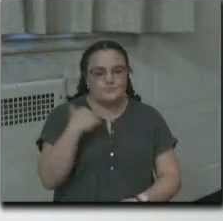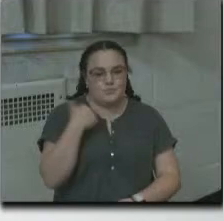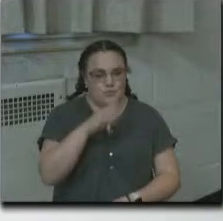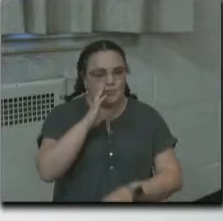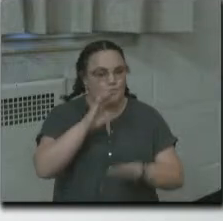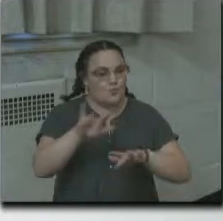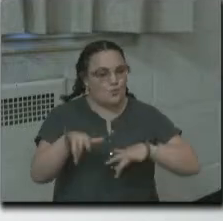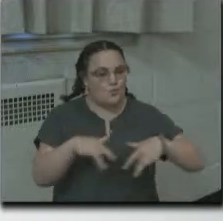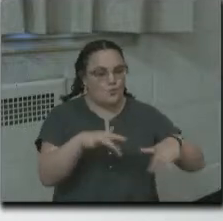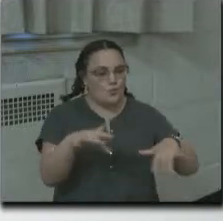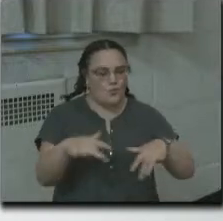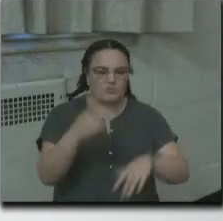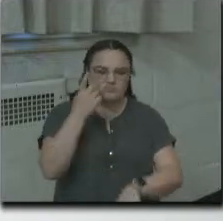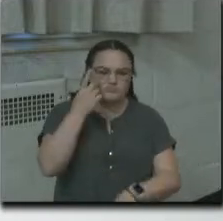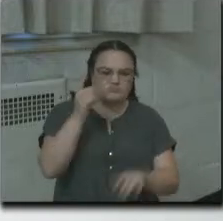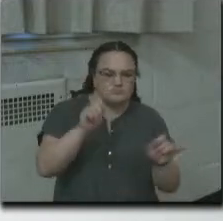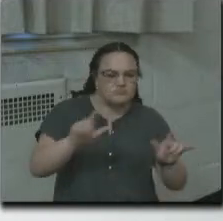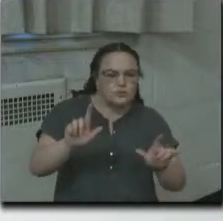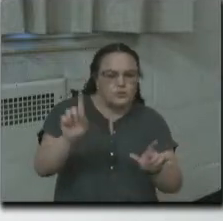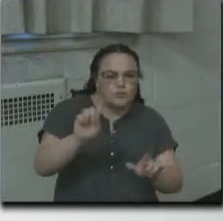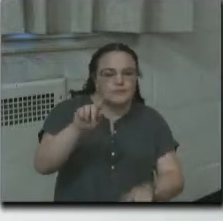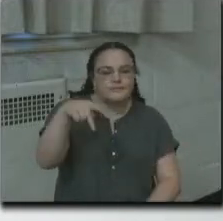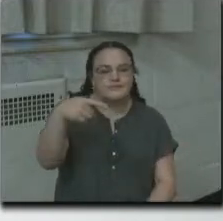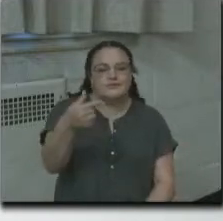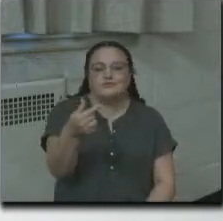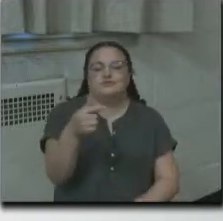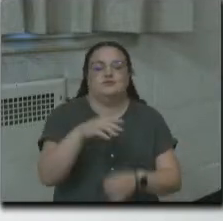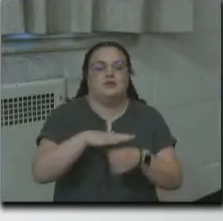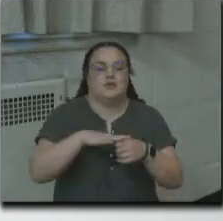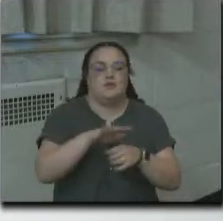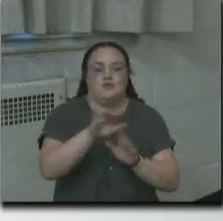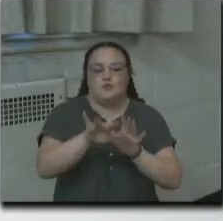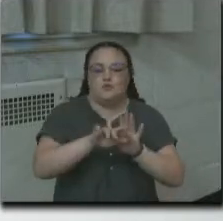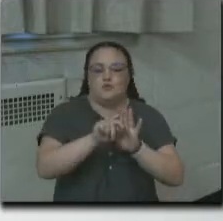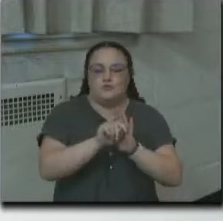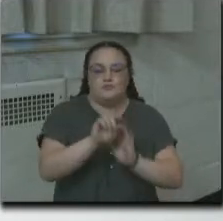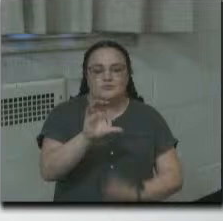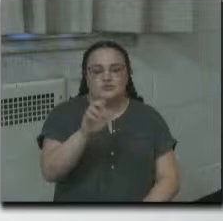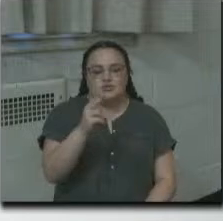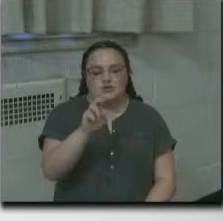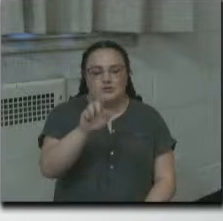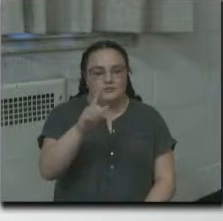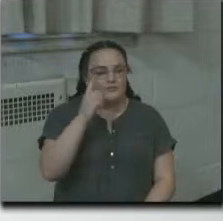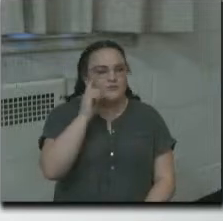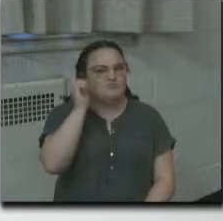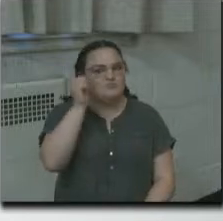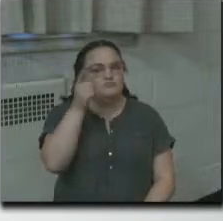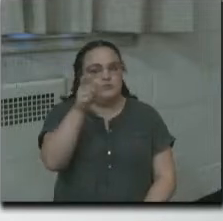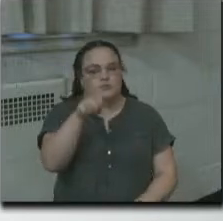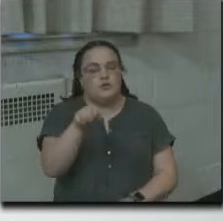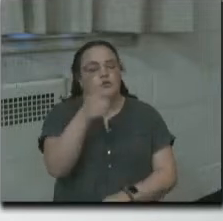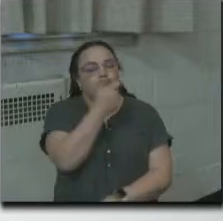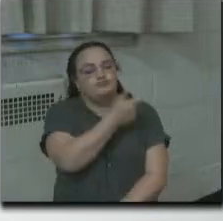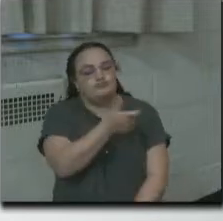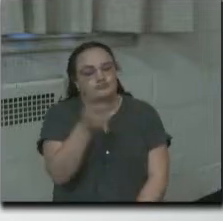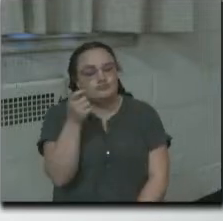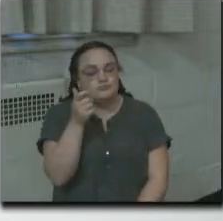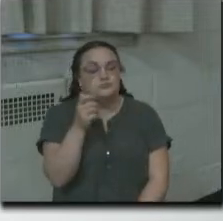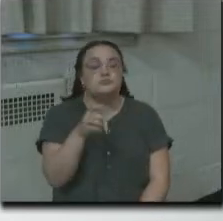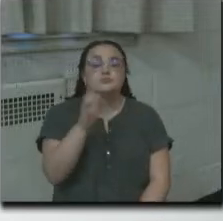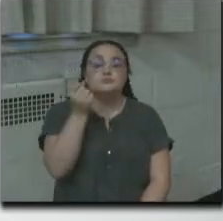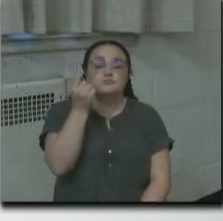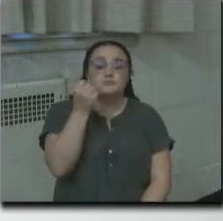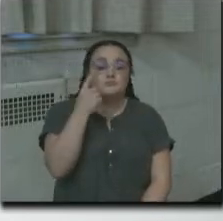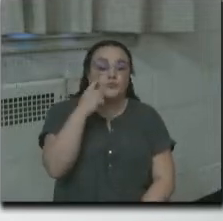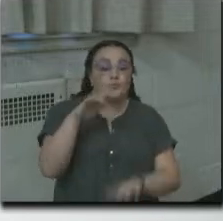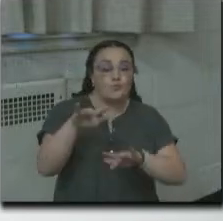be accessed on the Prince George's County YouTube channel for later viewing. Lastly, for recording